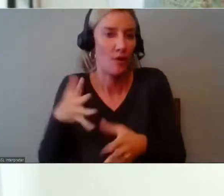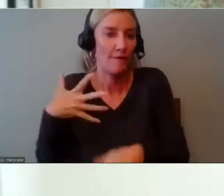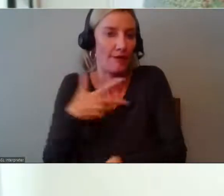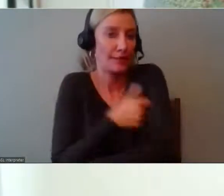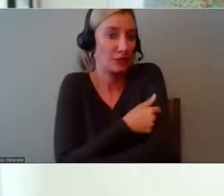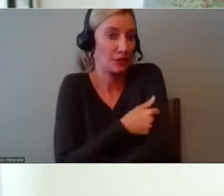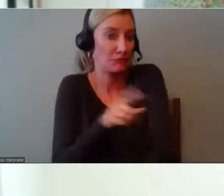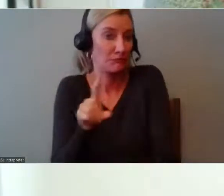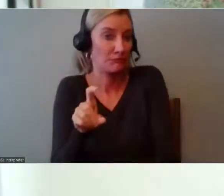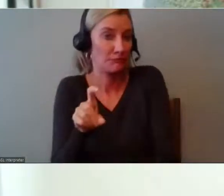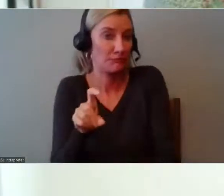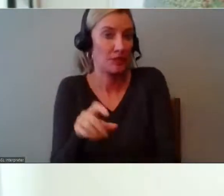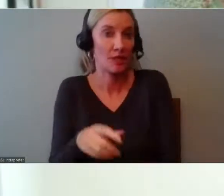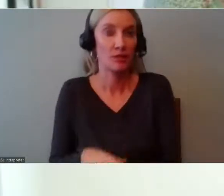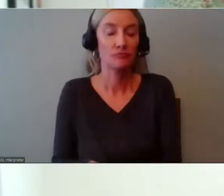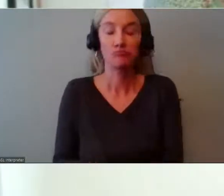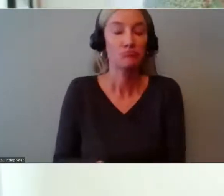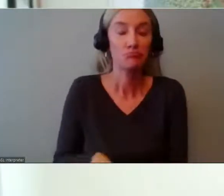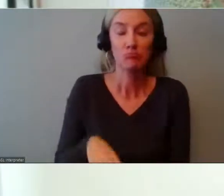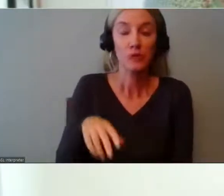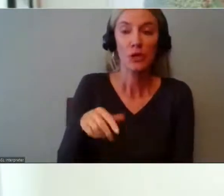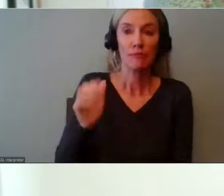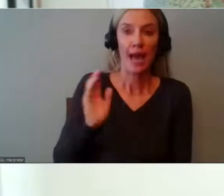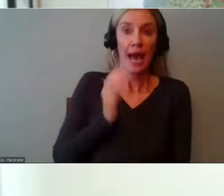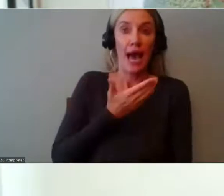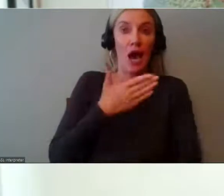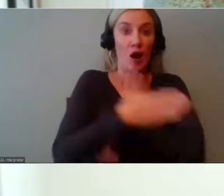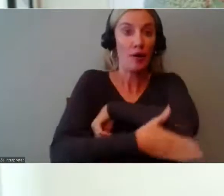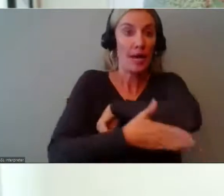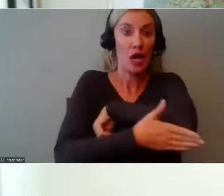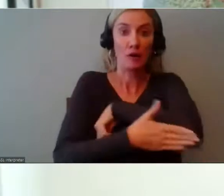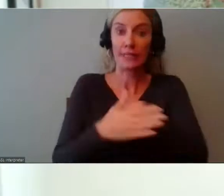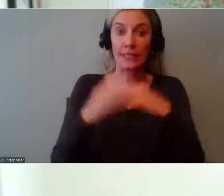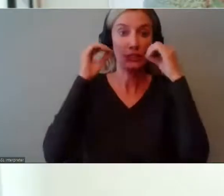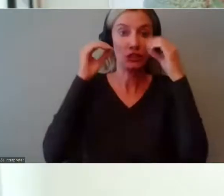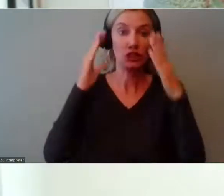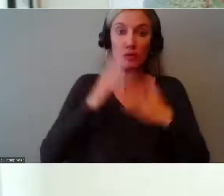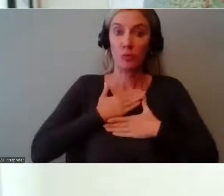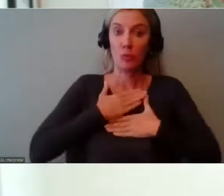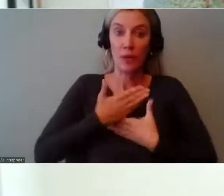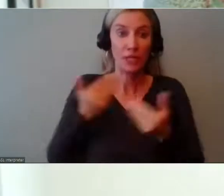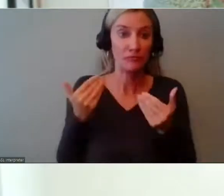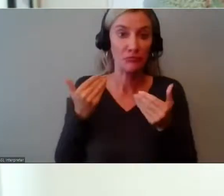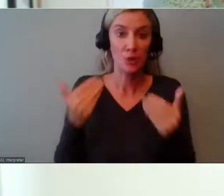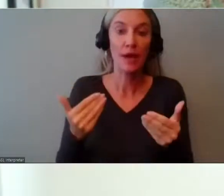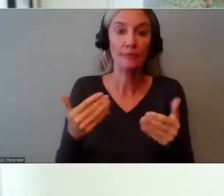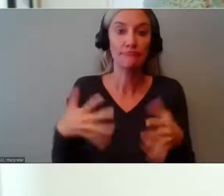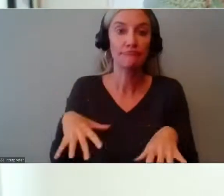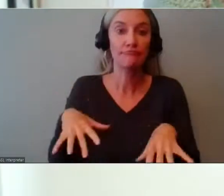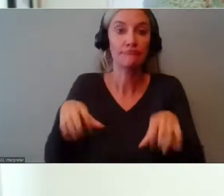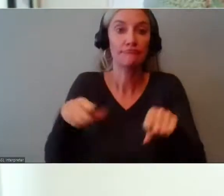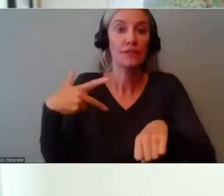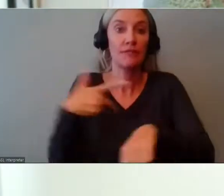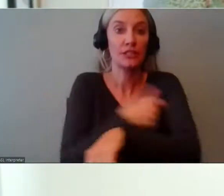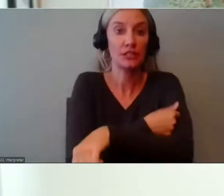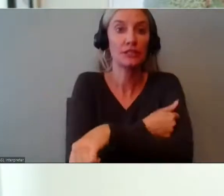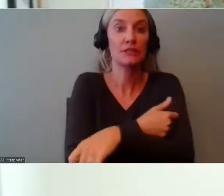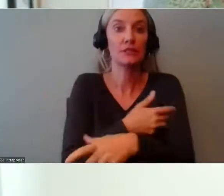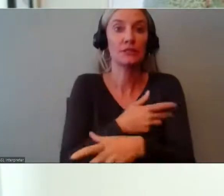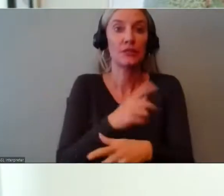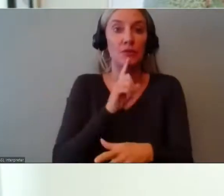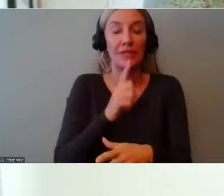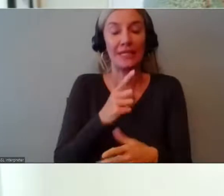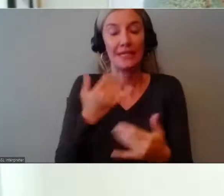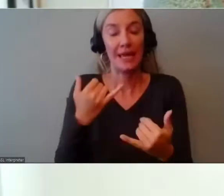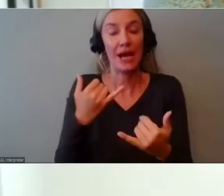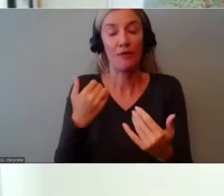in our county, teachers were very quick to take up the vaccines, and they've been blessed with a lot less illness